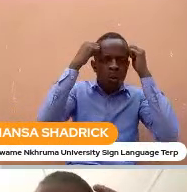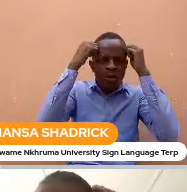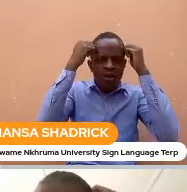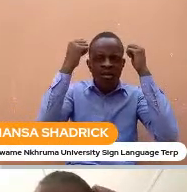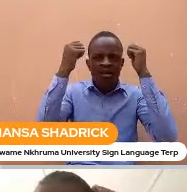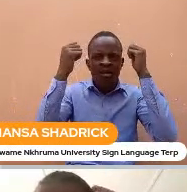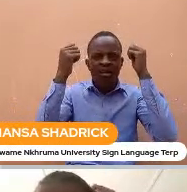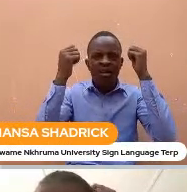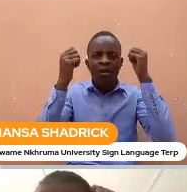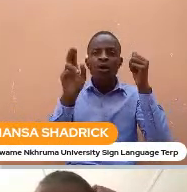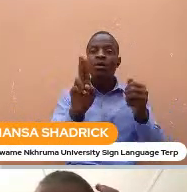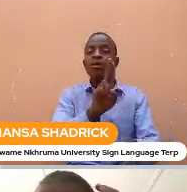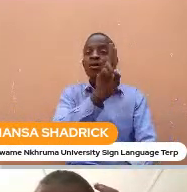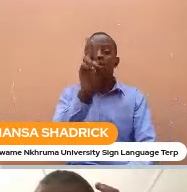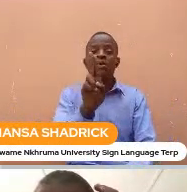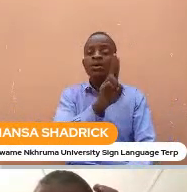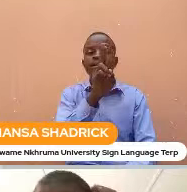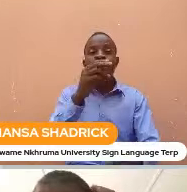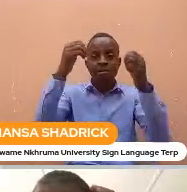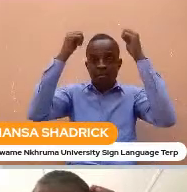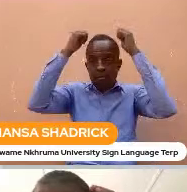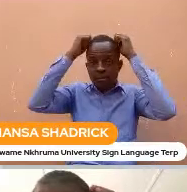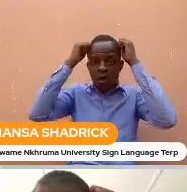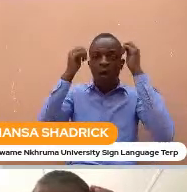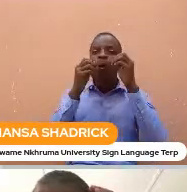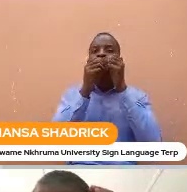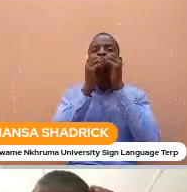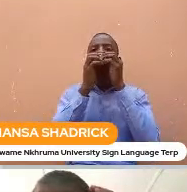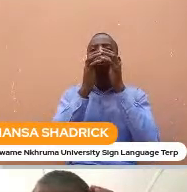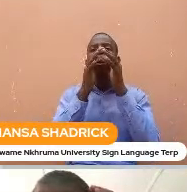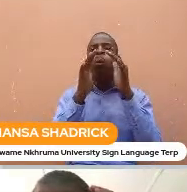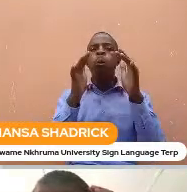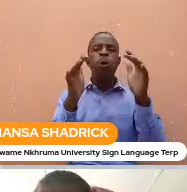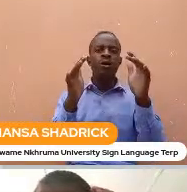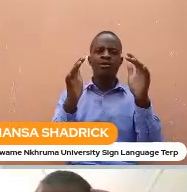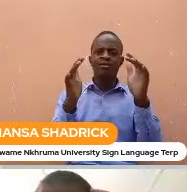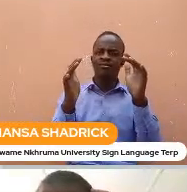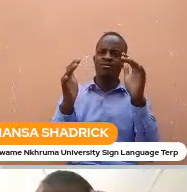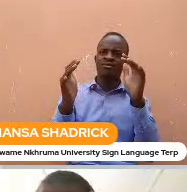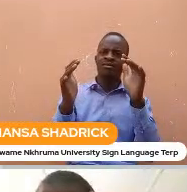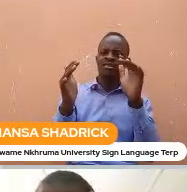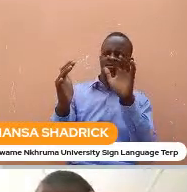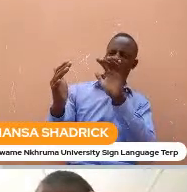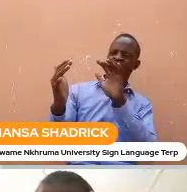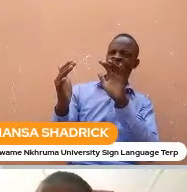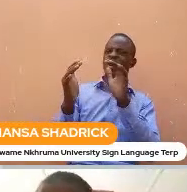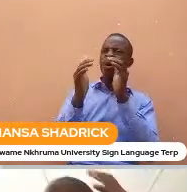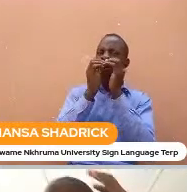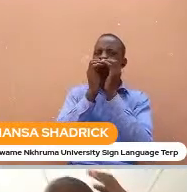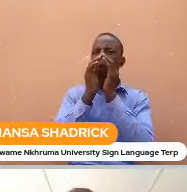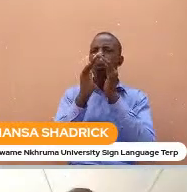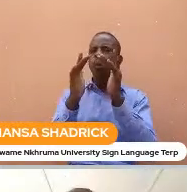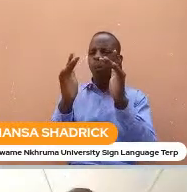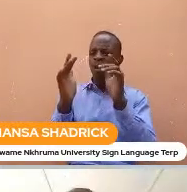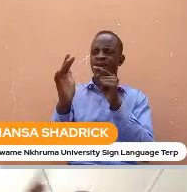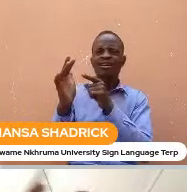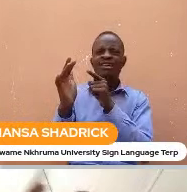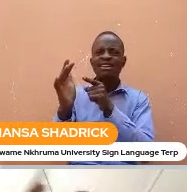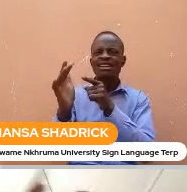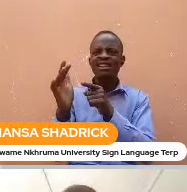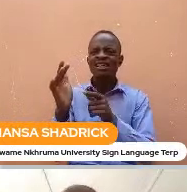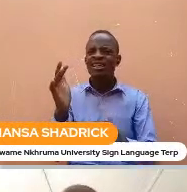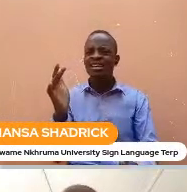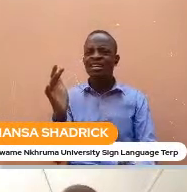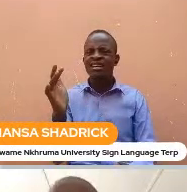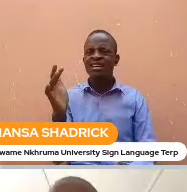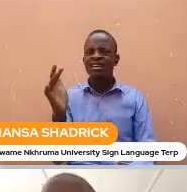plastic. I was I was so devastated. Like young people using